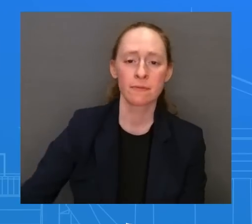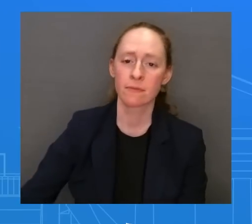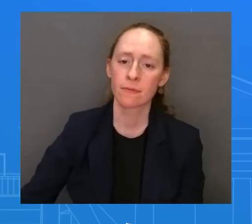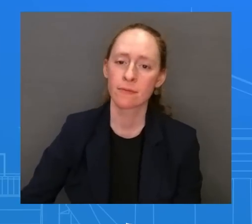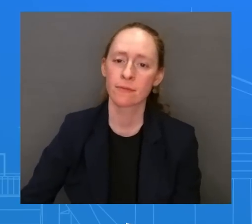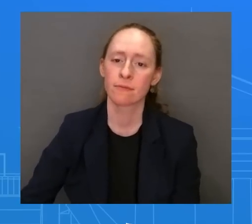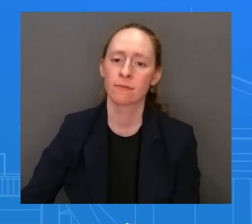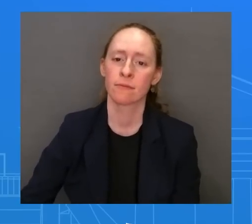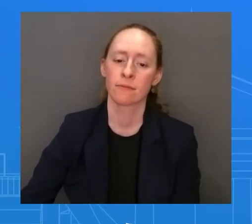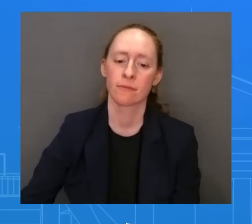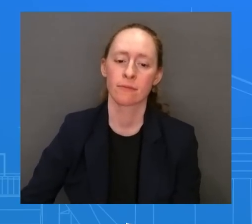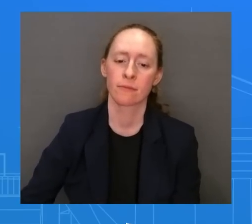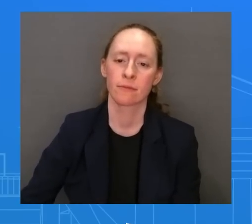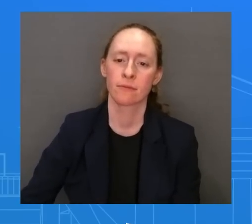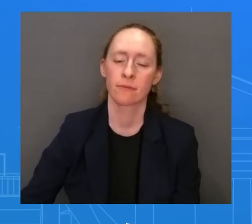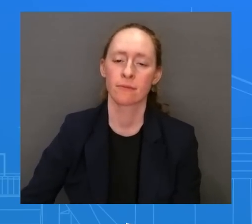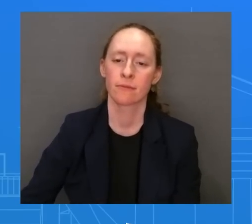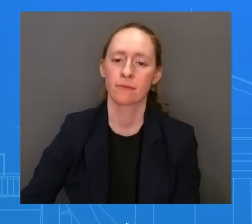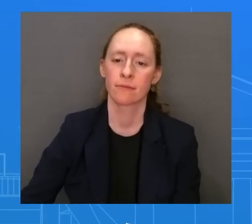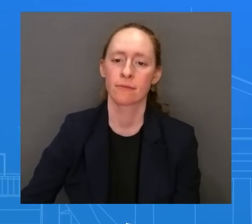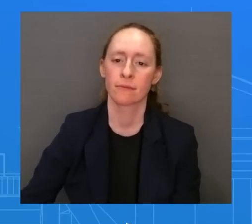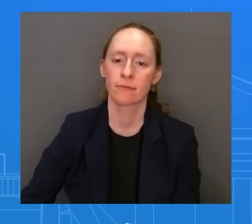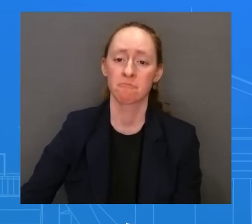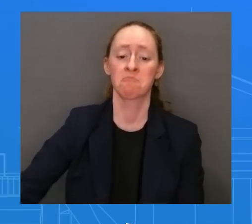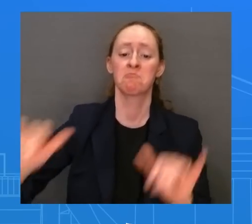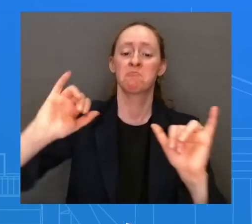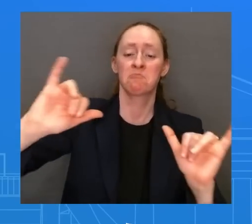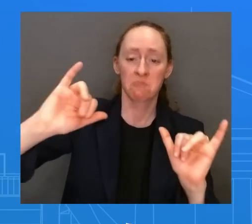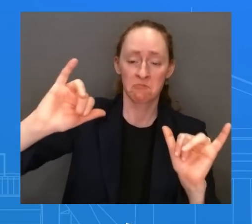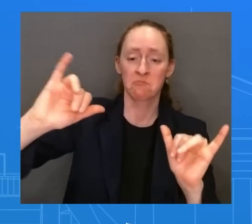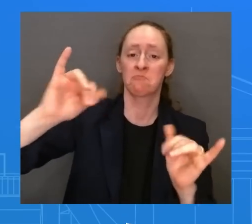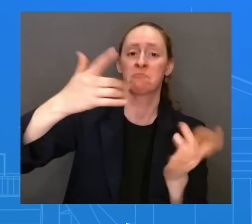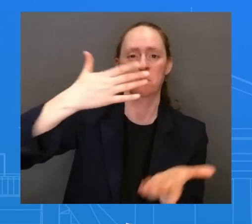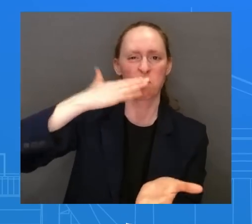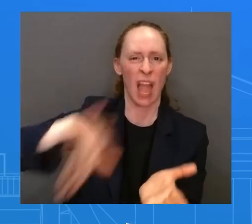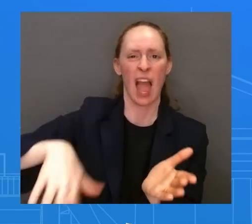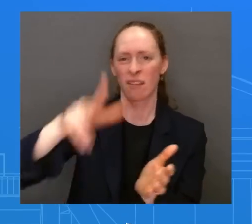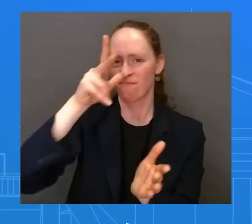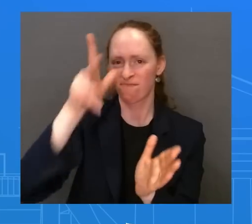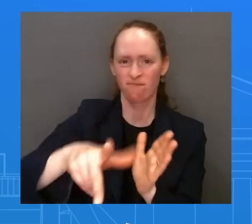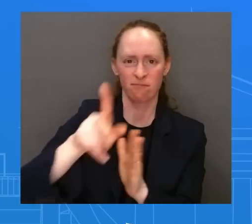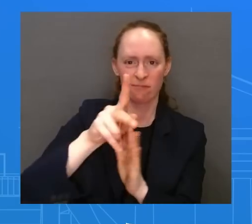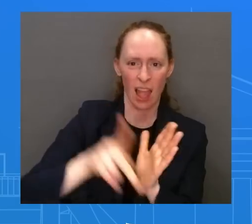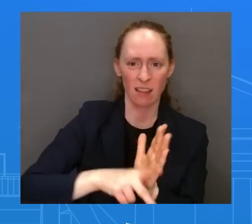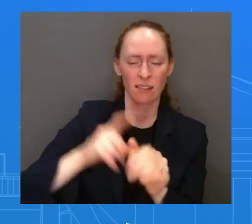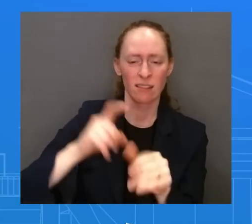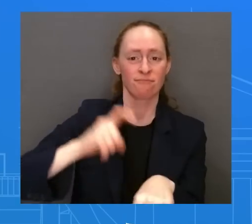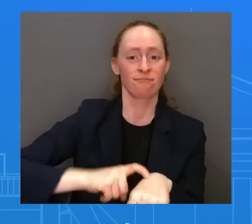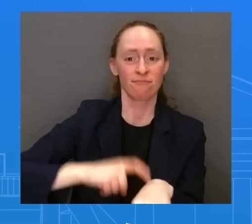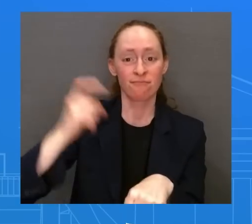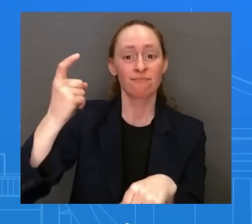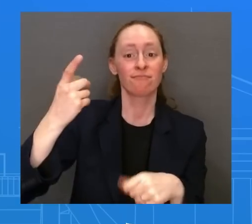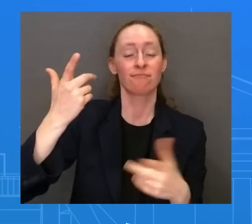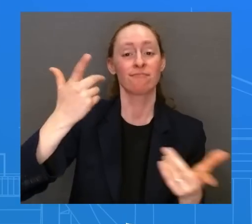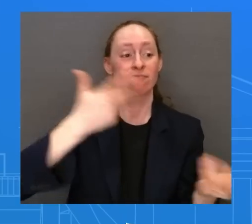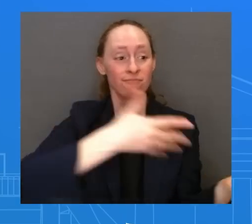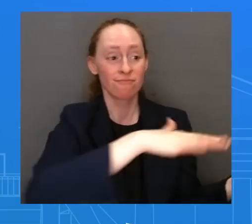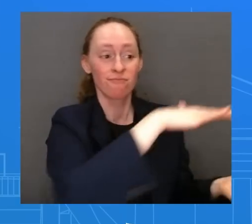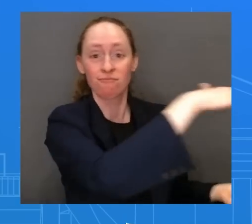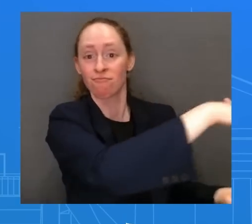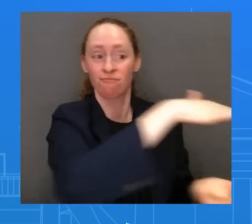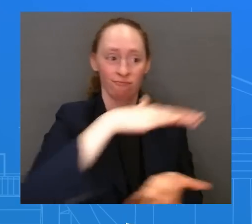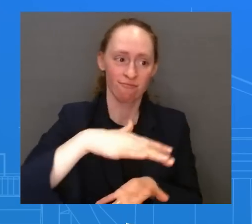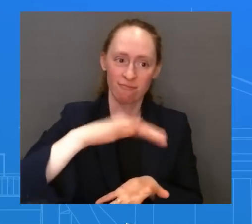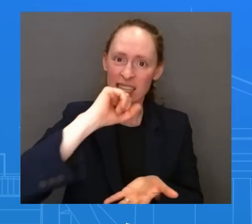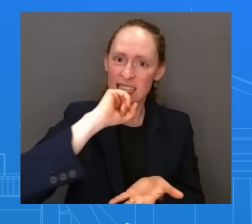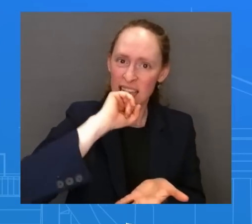deprived of the requisite transition papers he should have received from his predecessor and President Biden was deprived of accurate